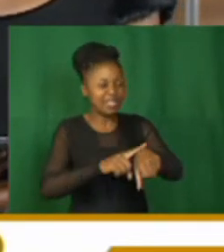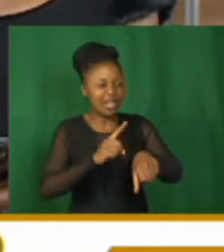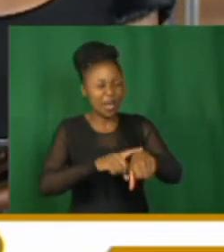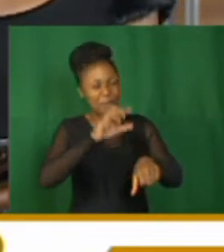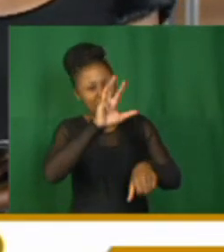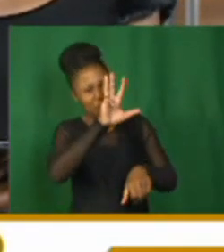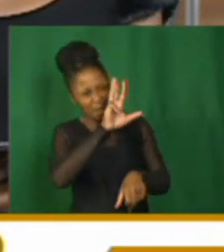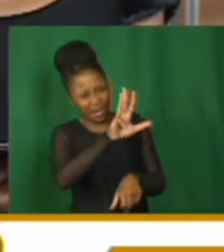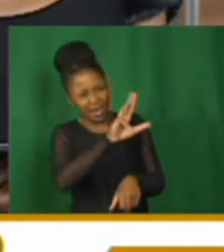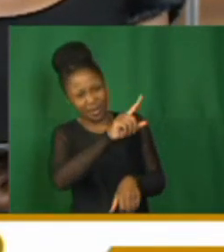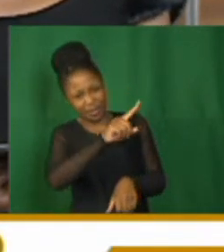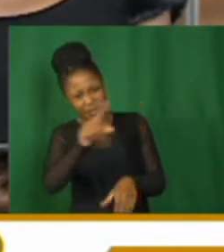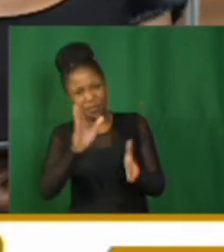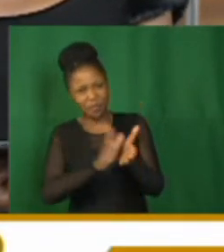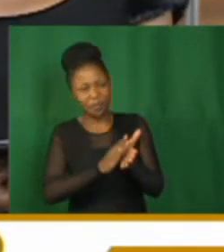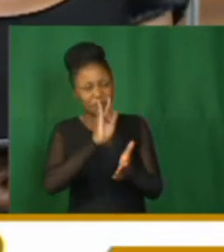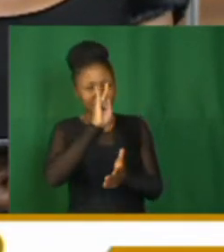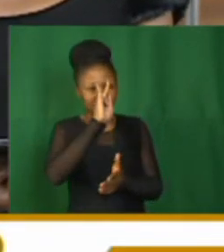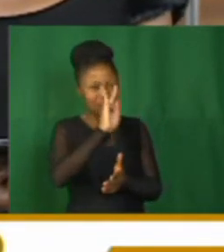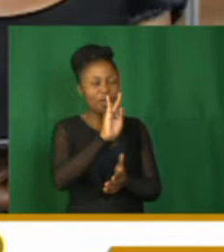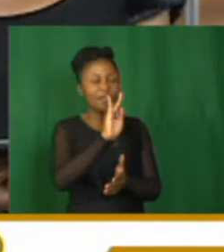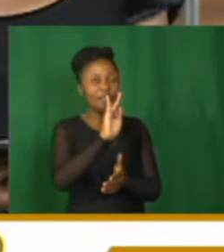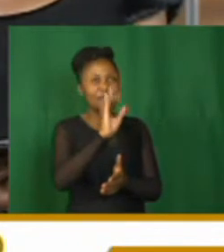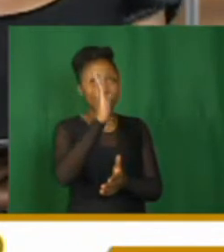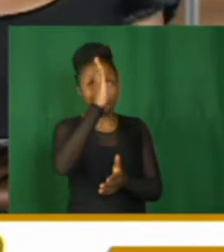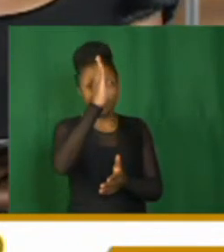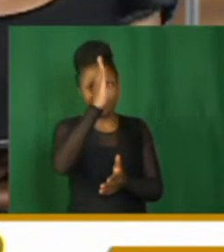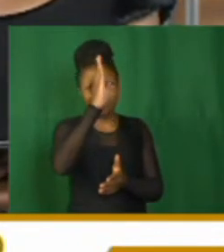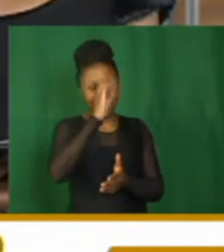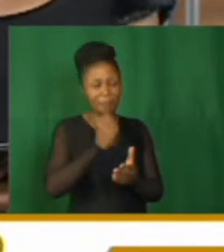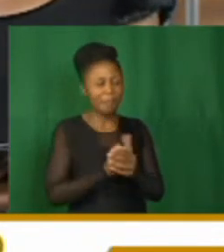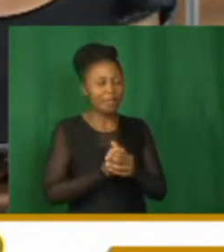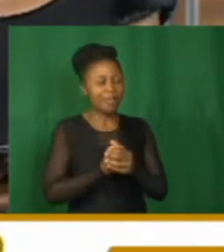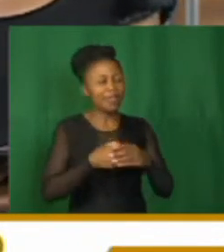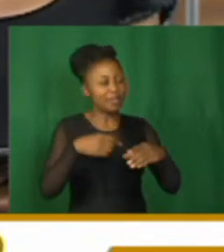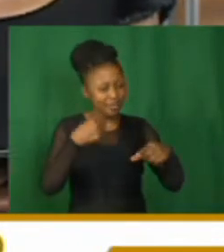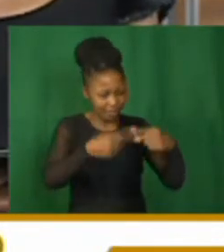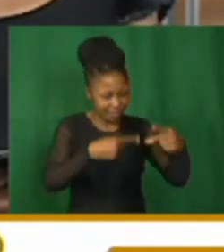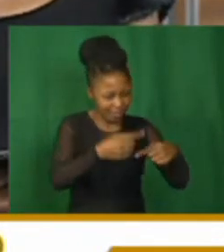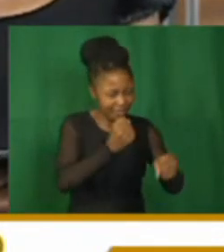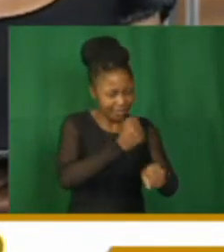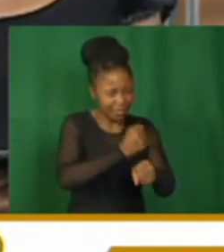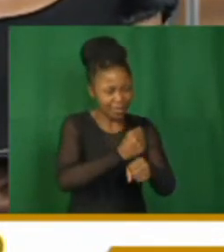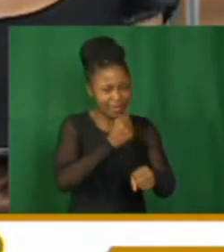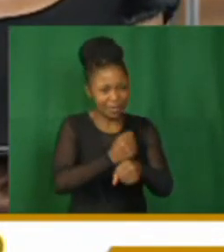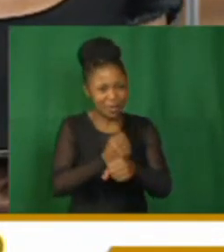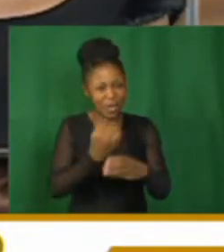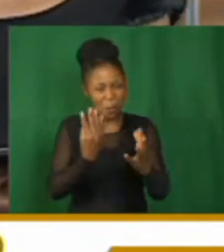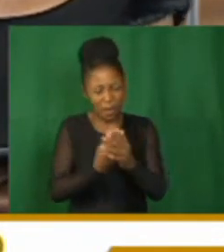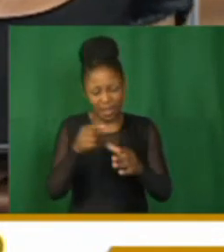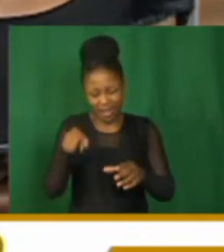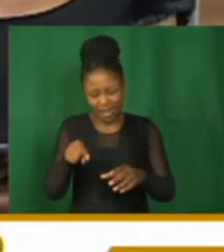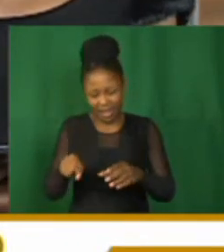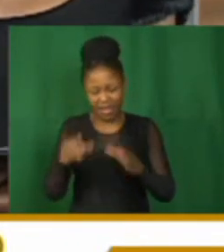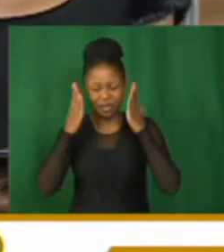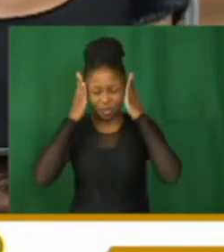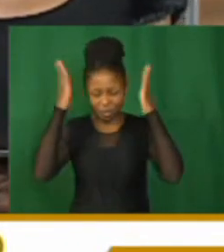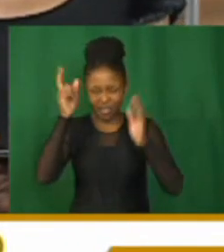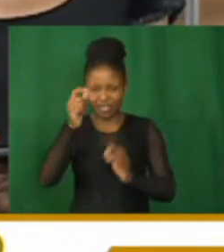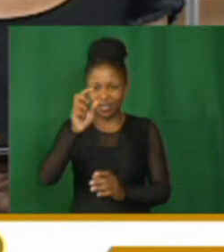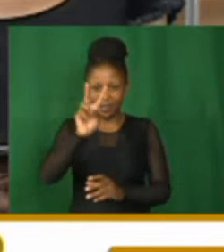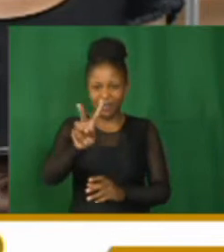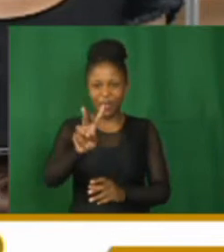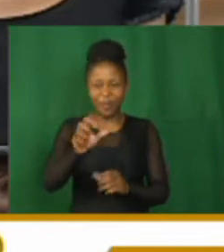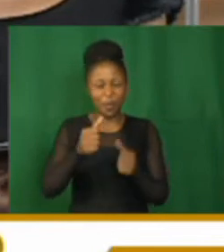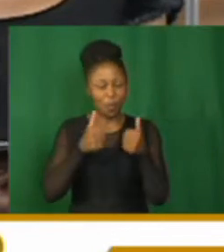12 p.m. Home study on Channel Yamaswati, a collaboration between us and Channel Yamaswati. Yeah, which is actually